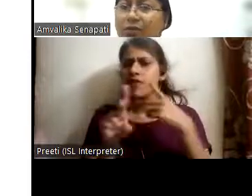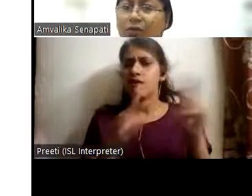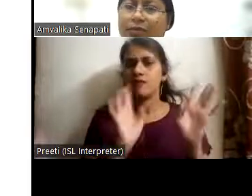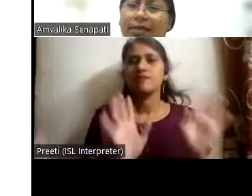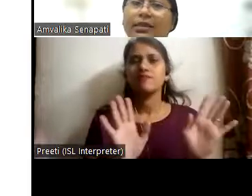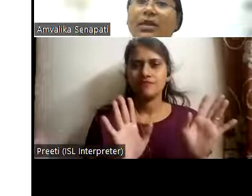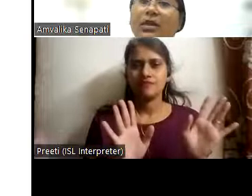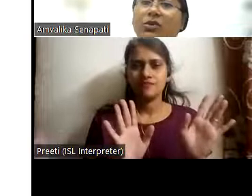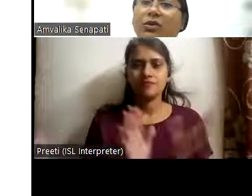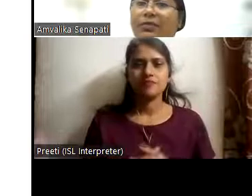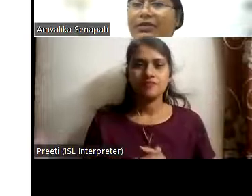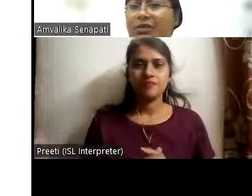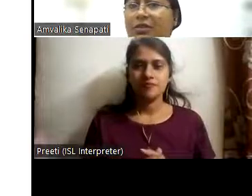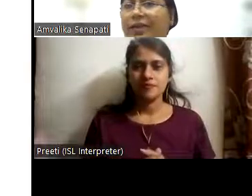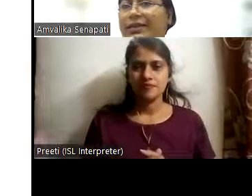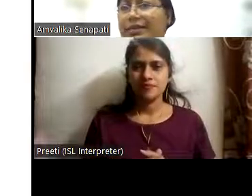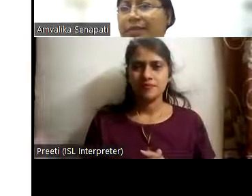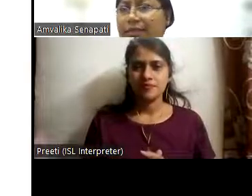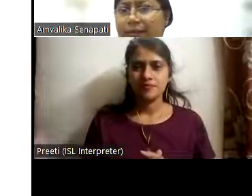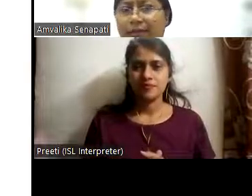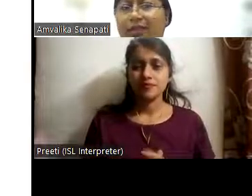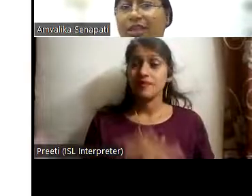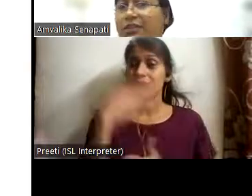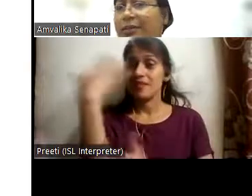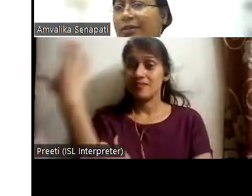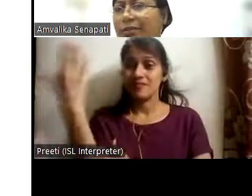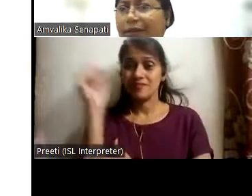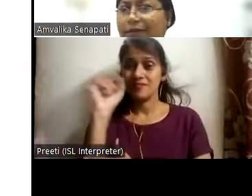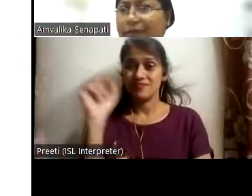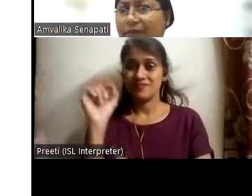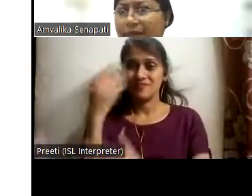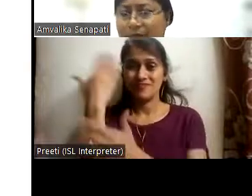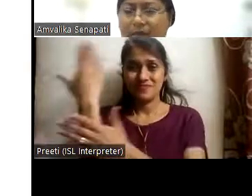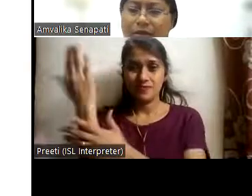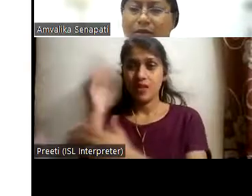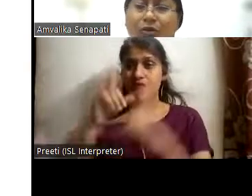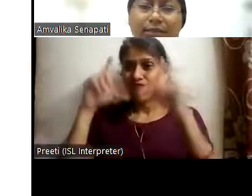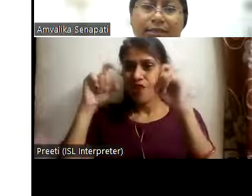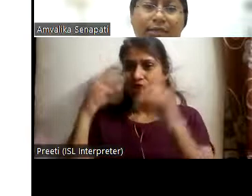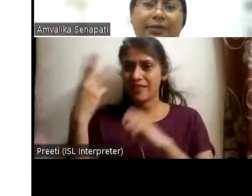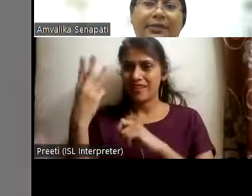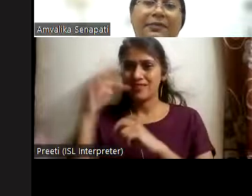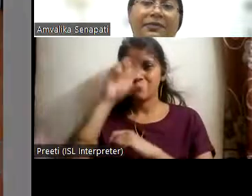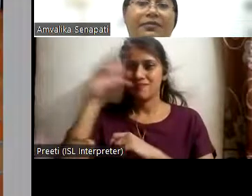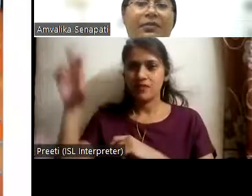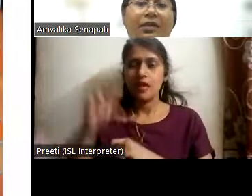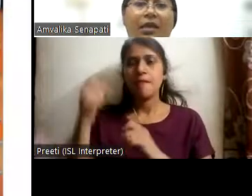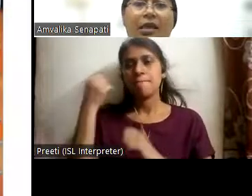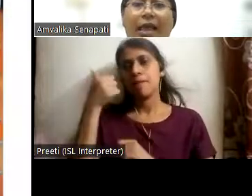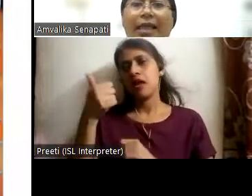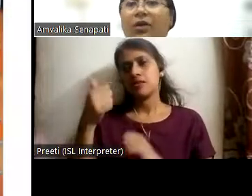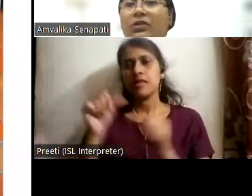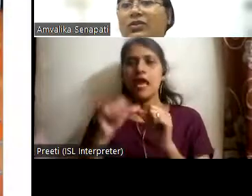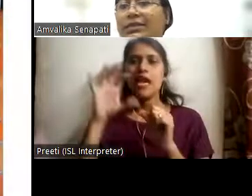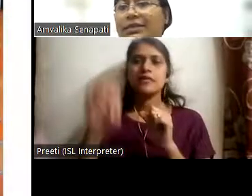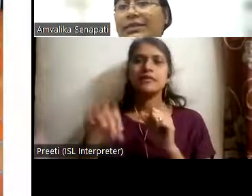picture on the lower side. So all the pictures on the right are accessible. The touch panel on the left is not accessible.